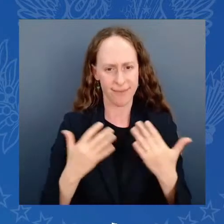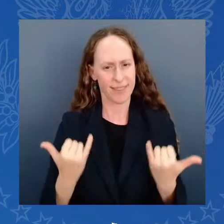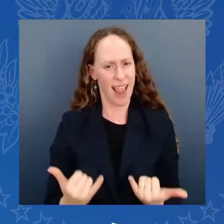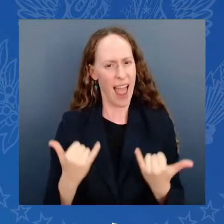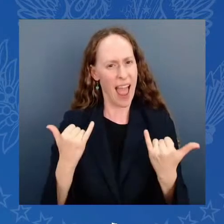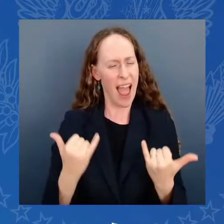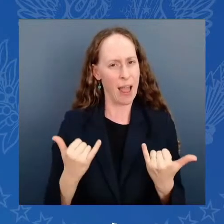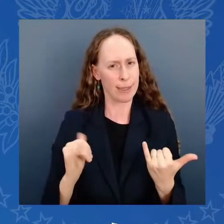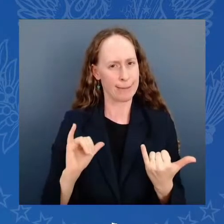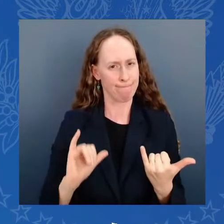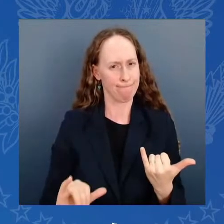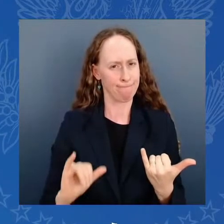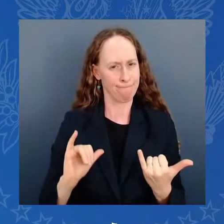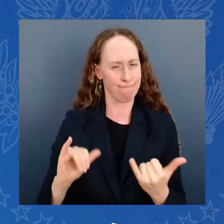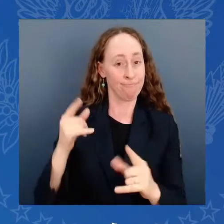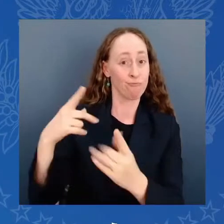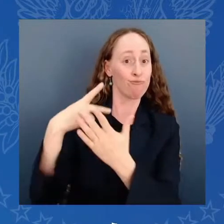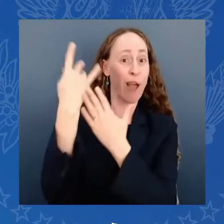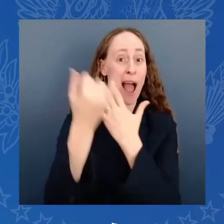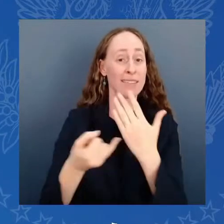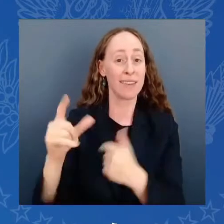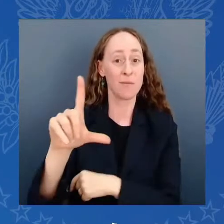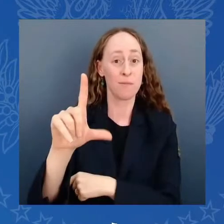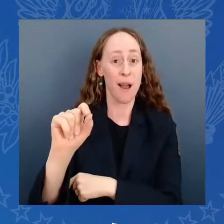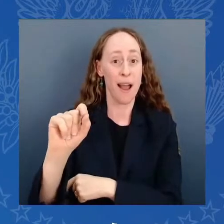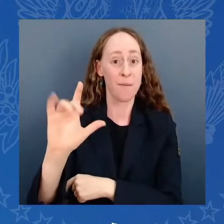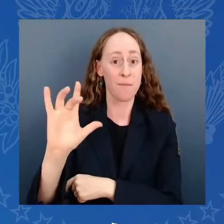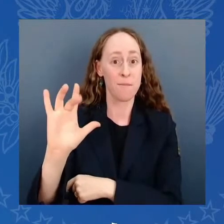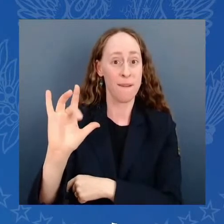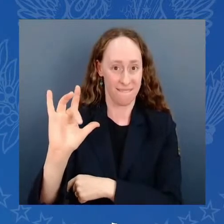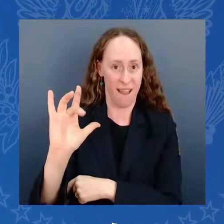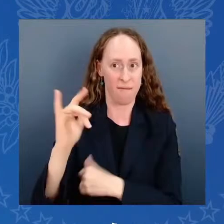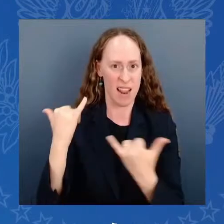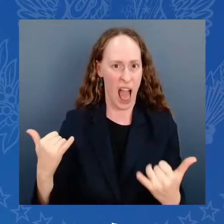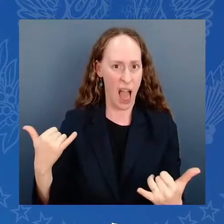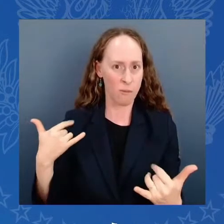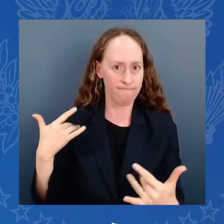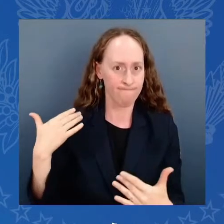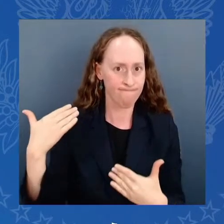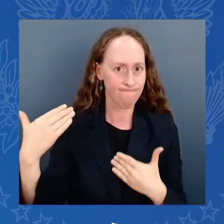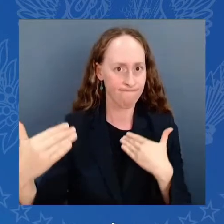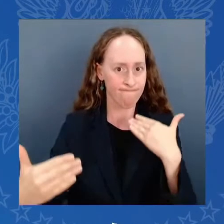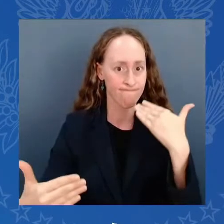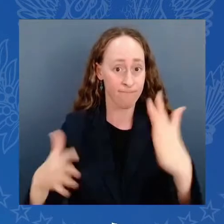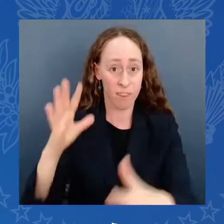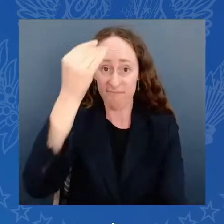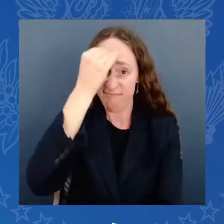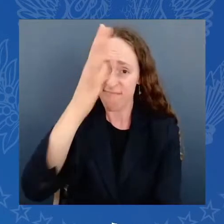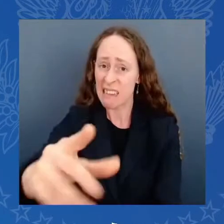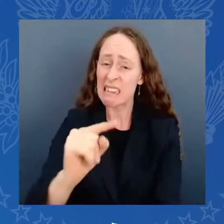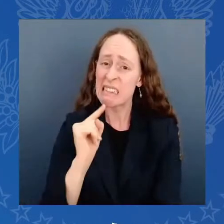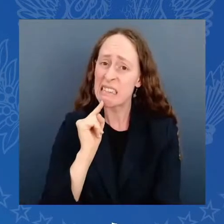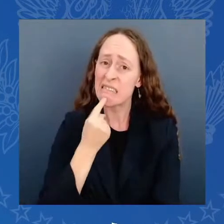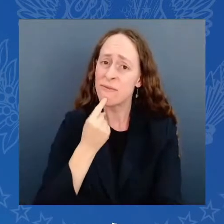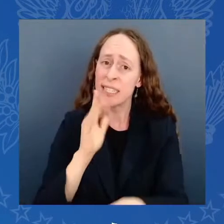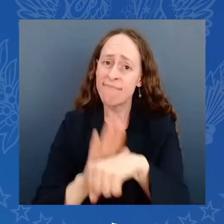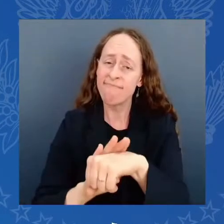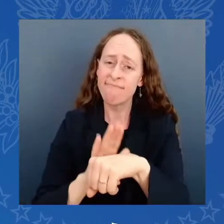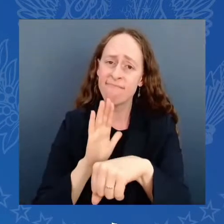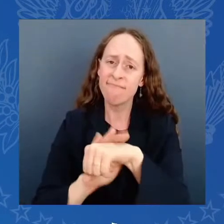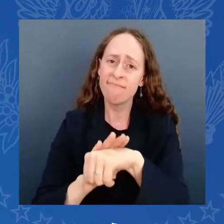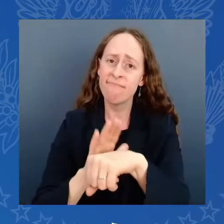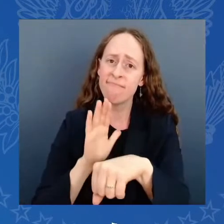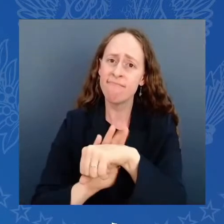2025. Well, by the way, they're serious, man. They're planning another onslaught attacking civil